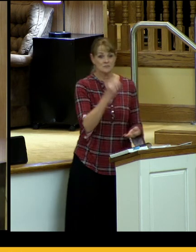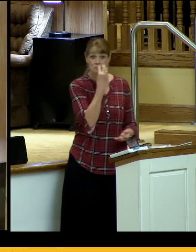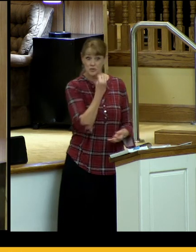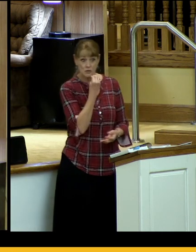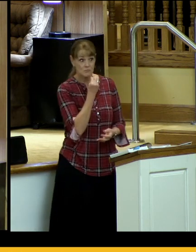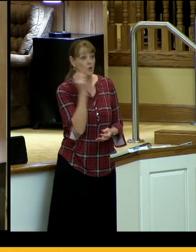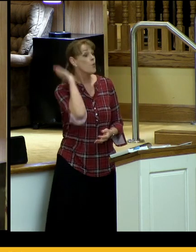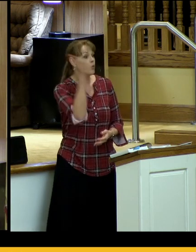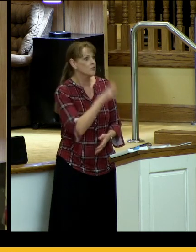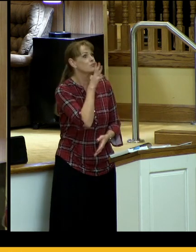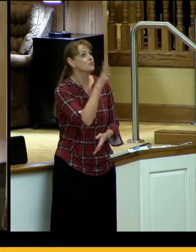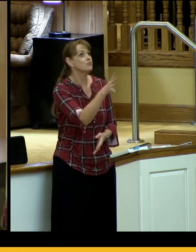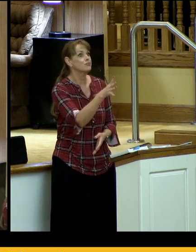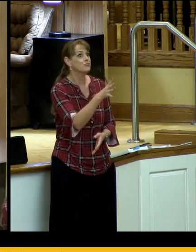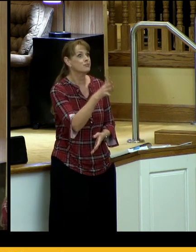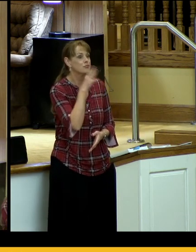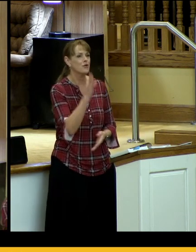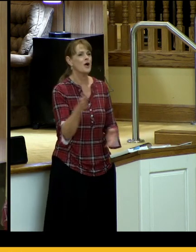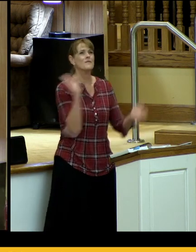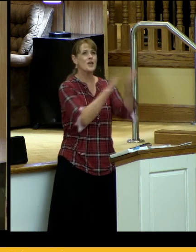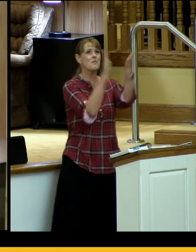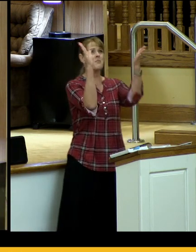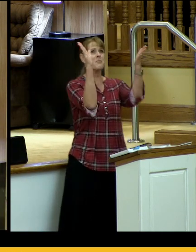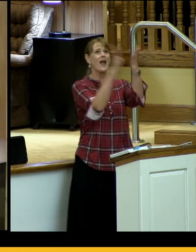the praises of the